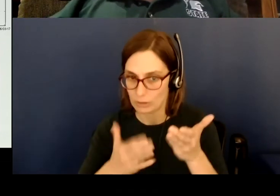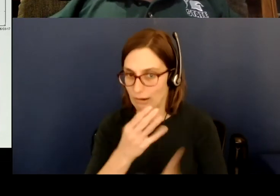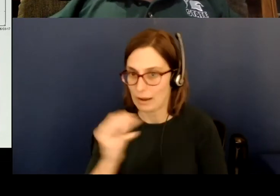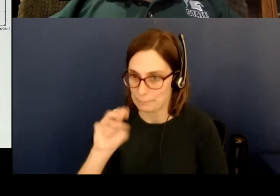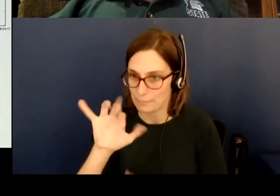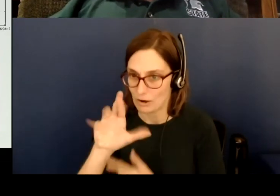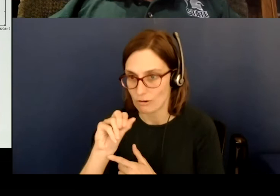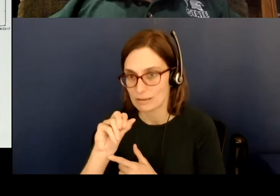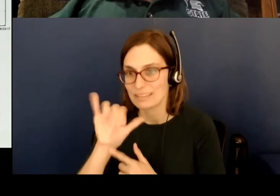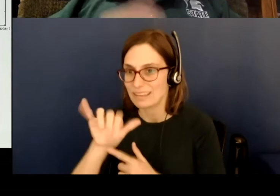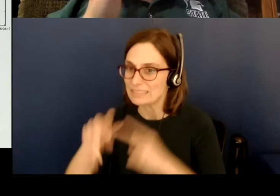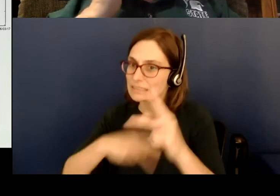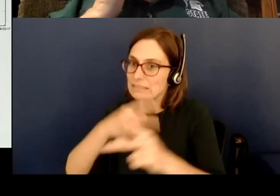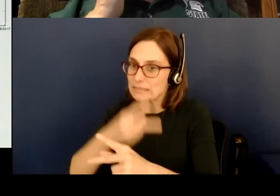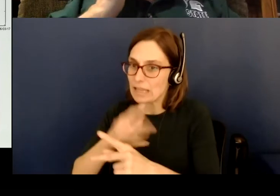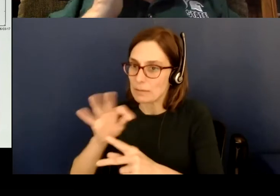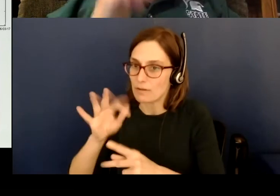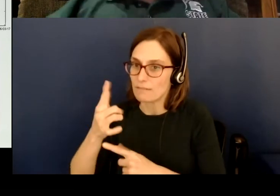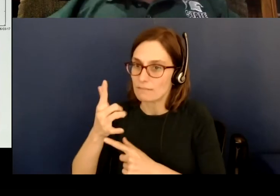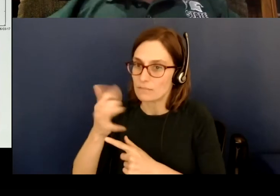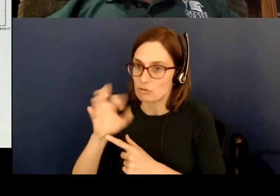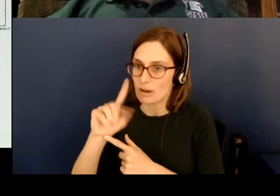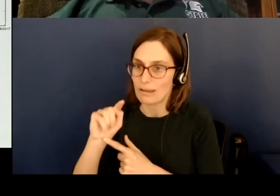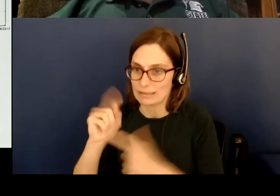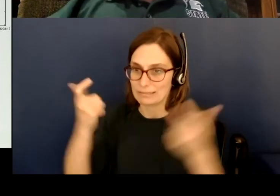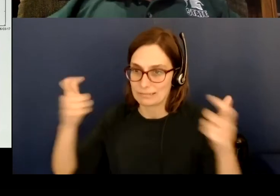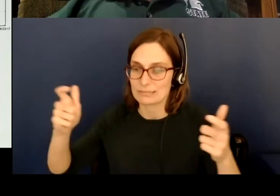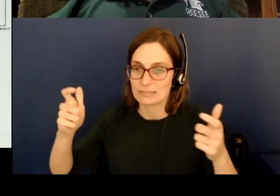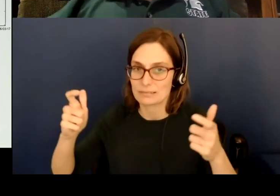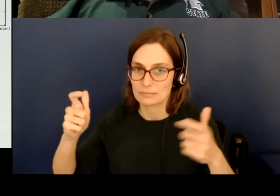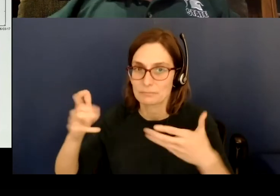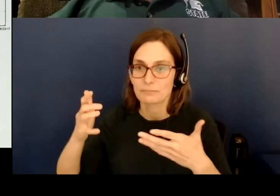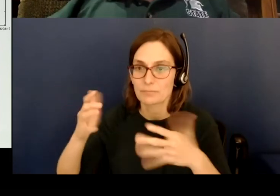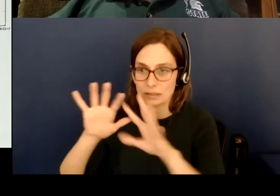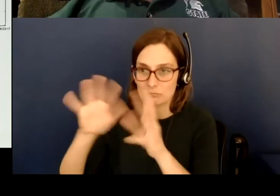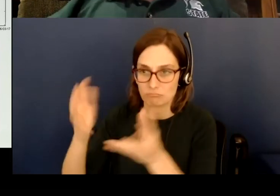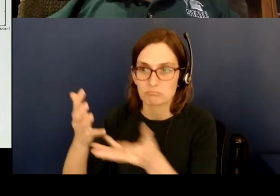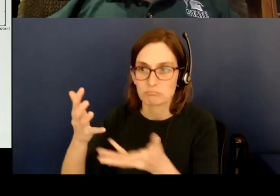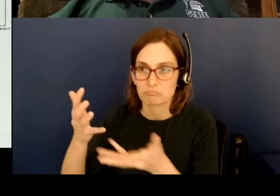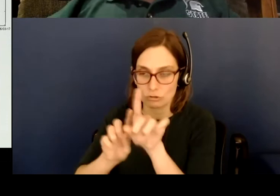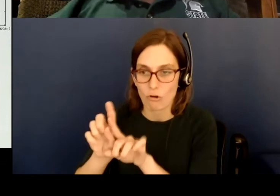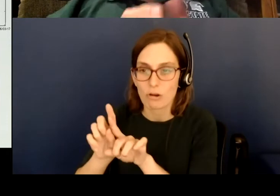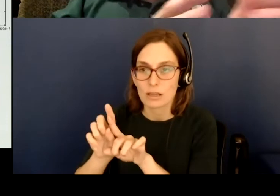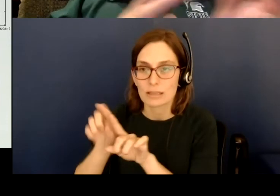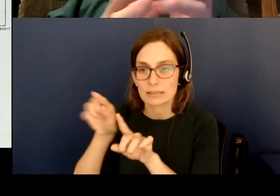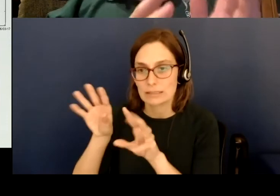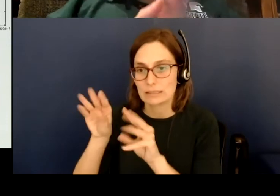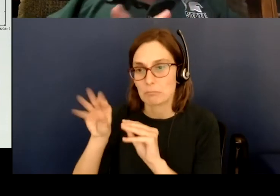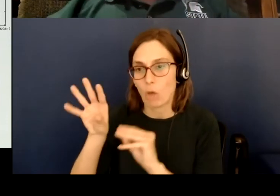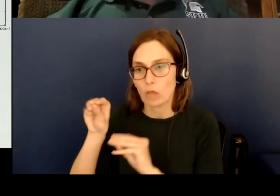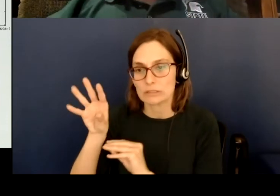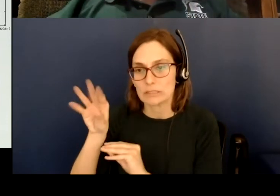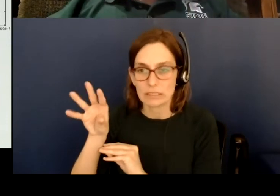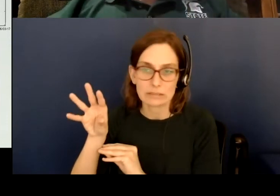of giant. It's on the asymptotic giant branch, and it's pulsing. The pulsing of